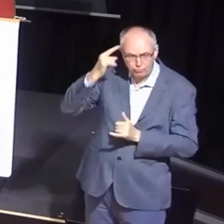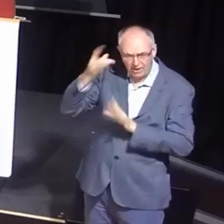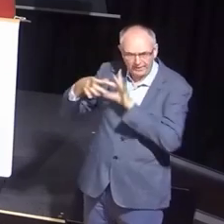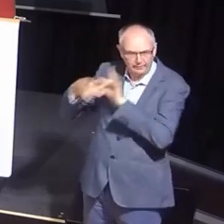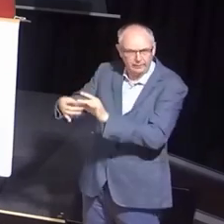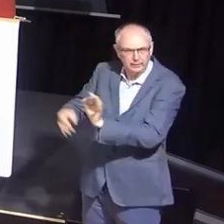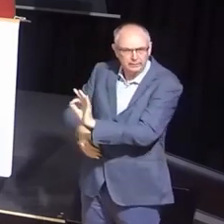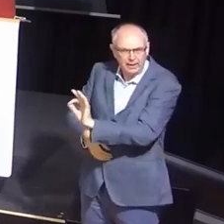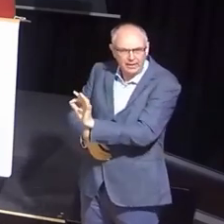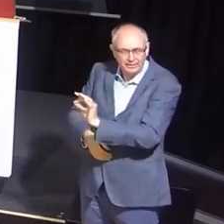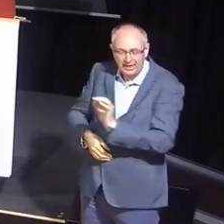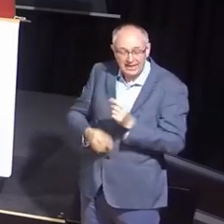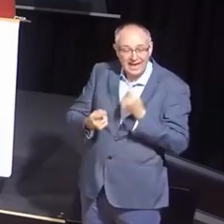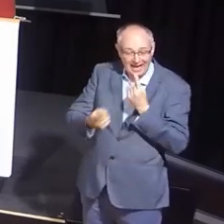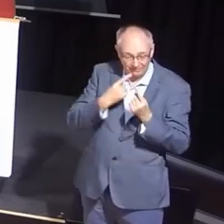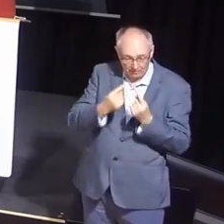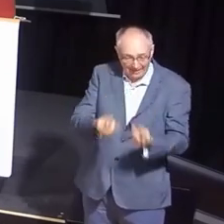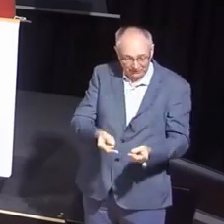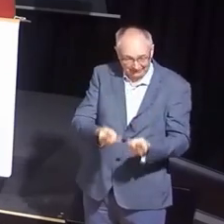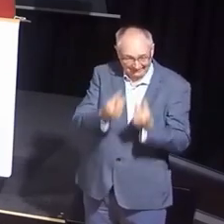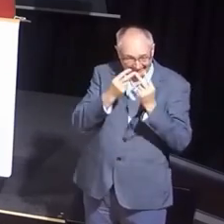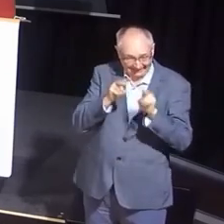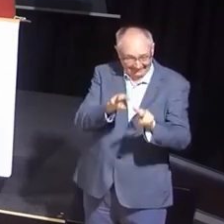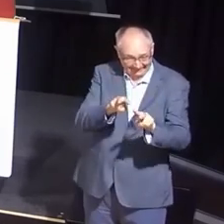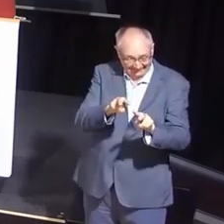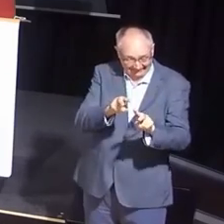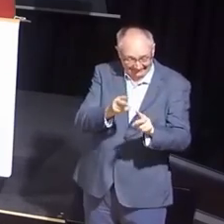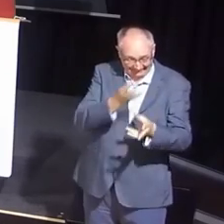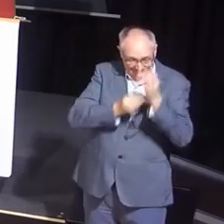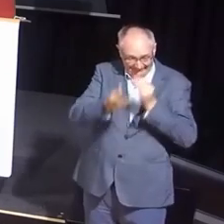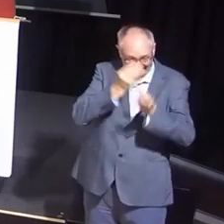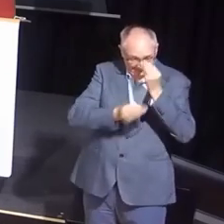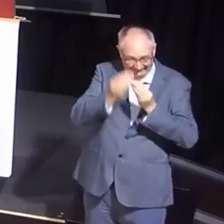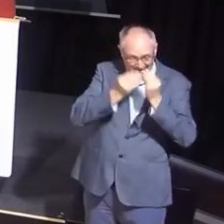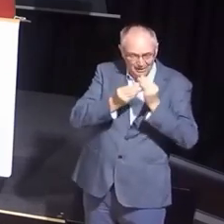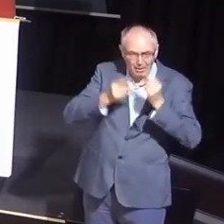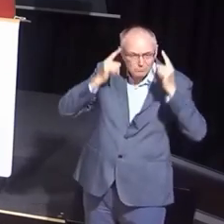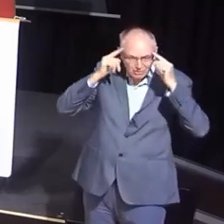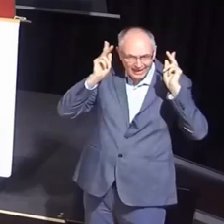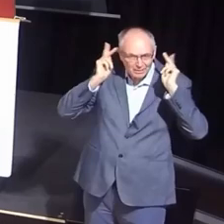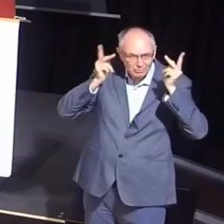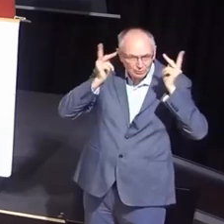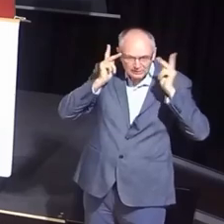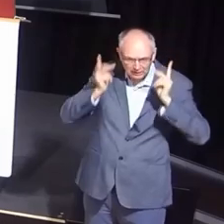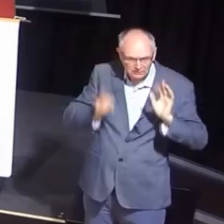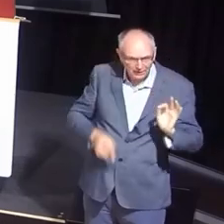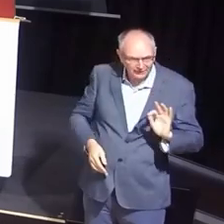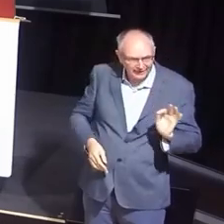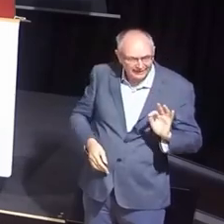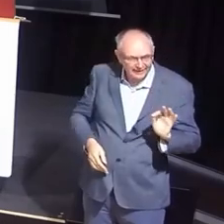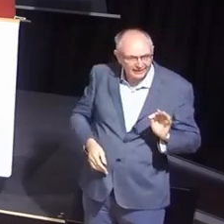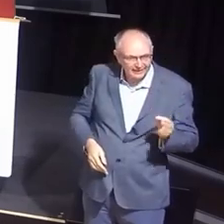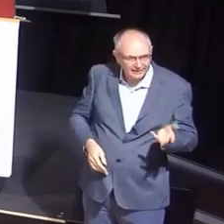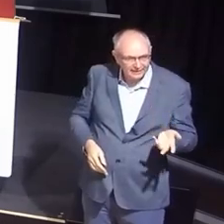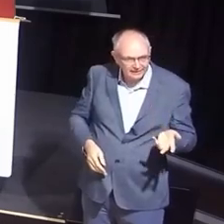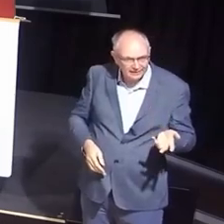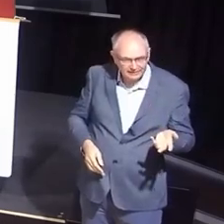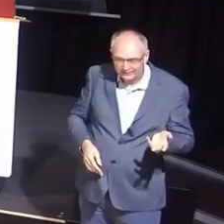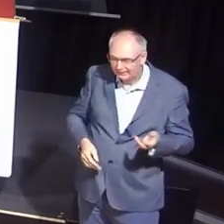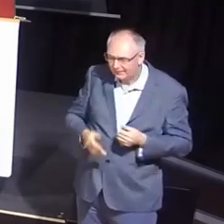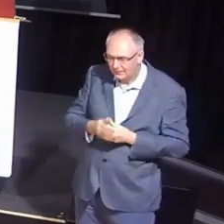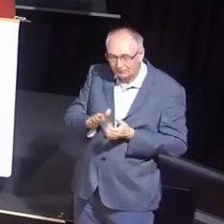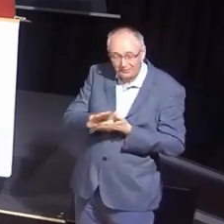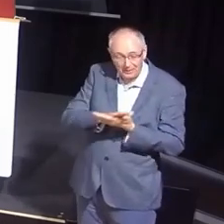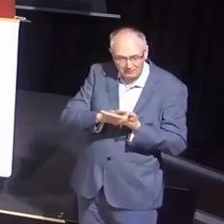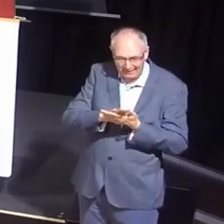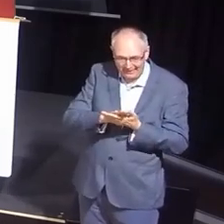can see clinically, but the brain, if your brain's not processing it, it's like your eyes are closed. So for me being just